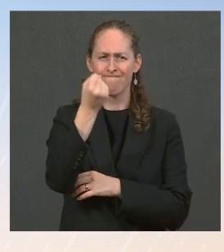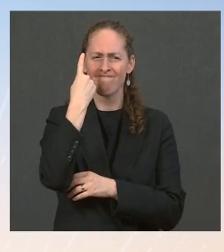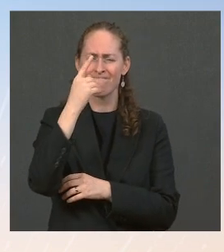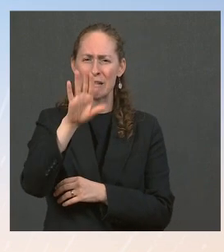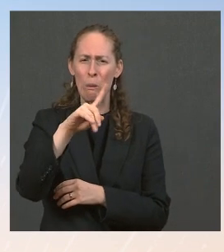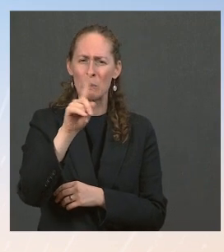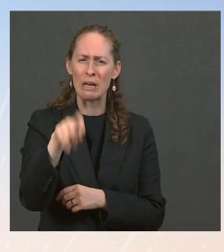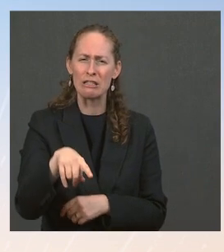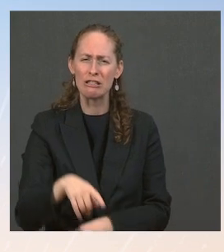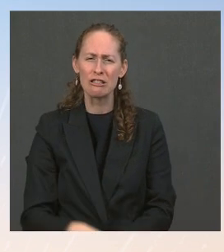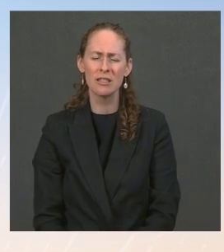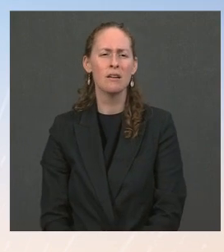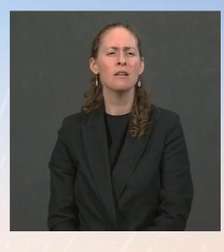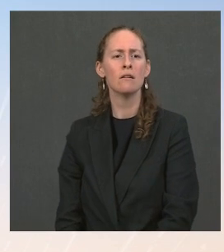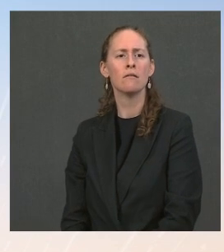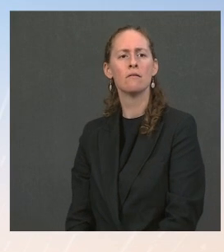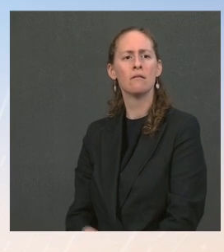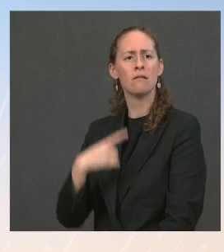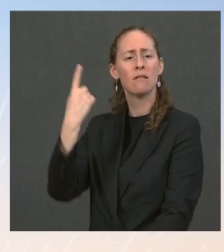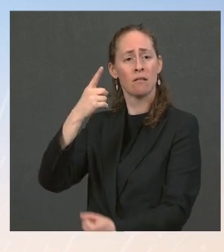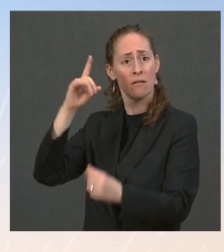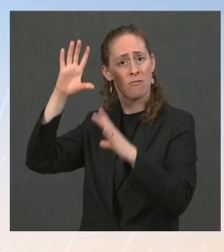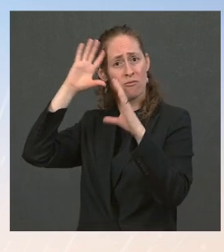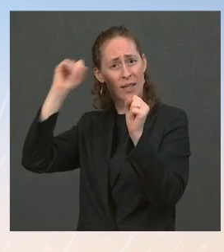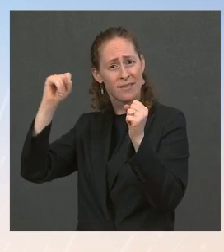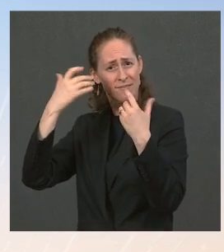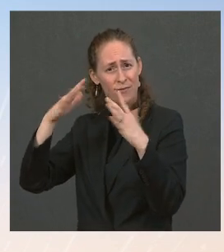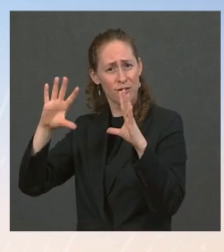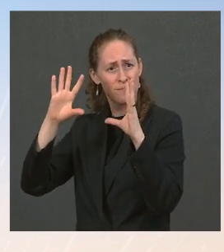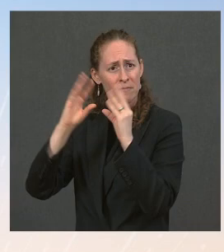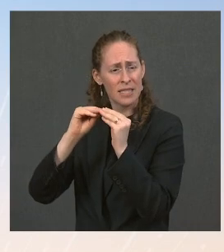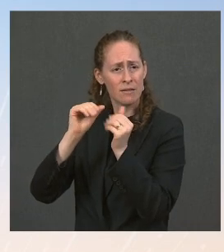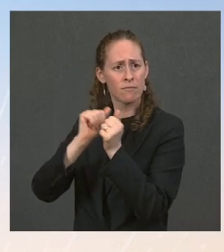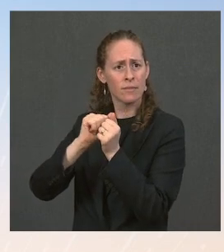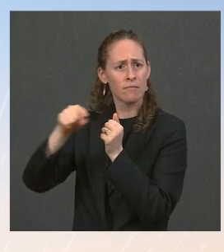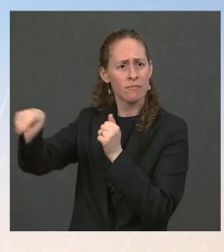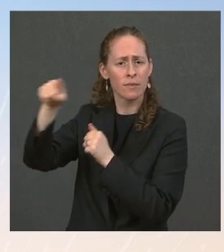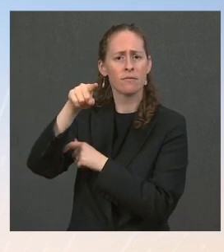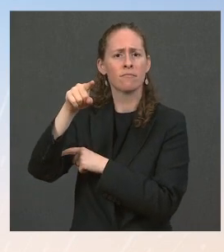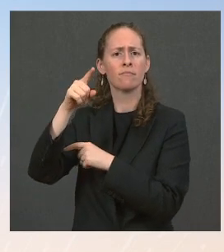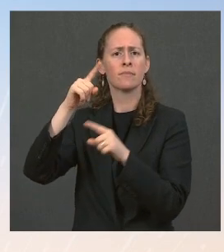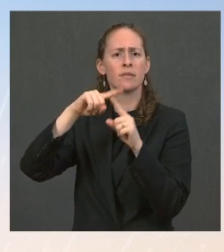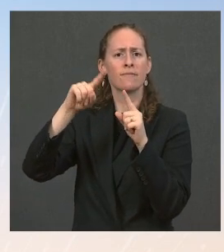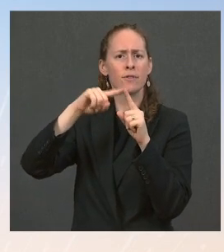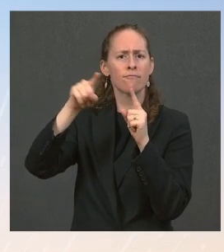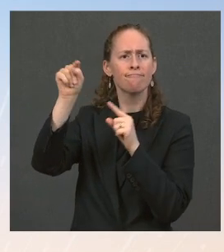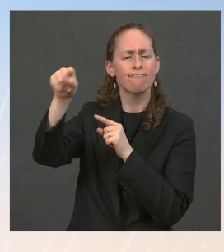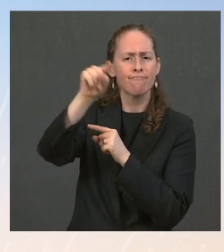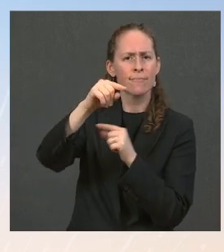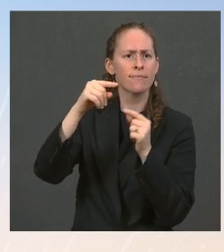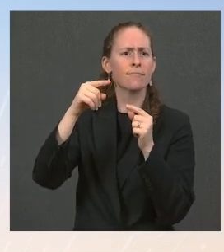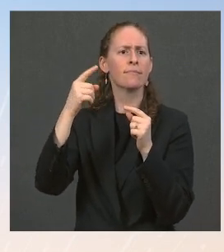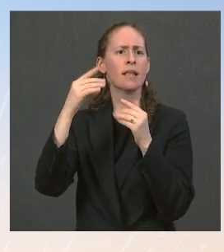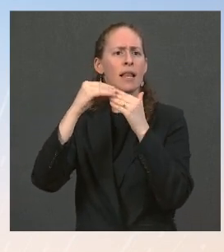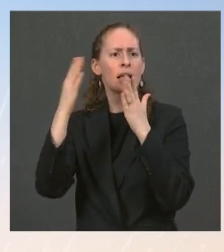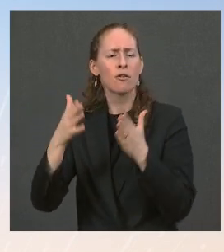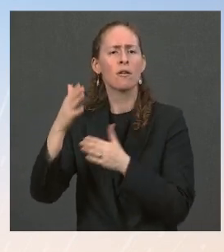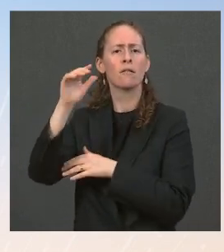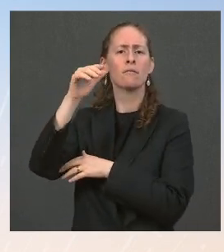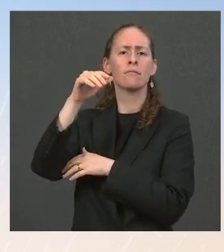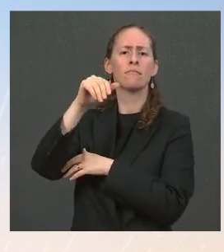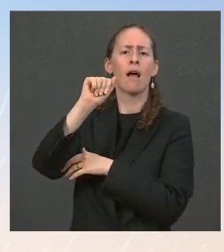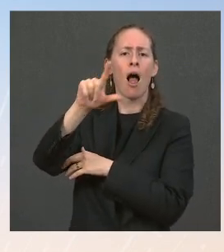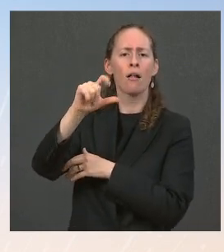The president has had meetings with Derek Johnson. He's had meetings with National Urban League, even Reverend Al Sharpton. And we're seeing quotes by them